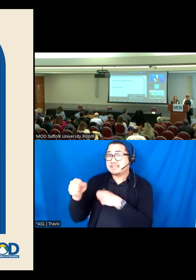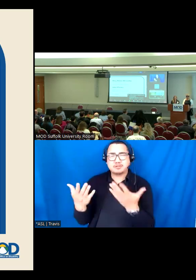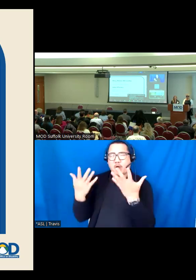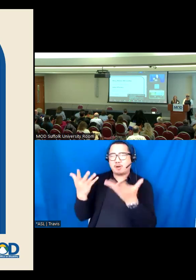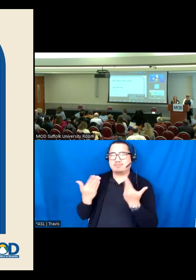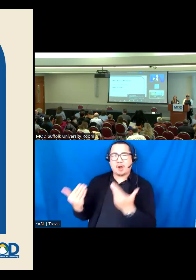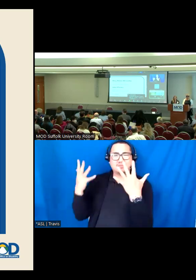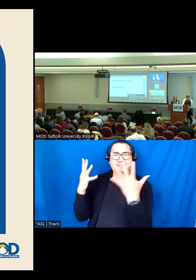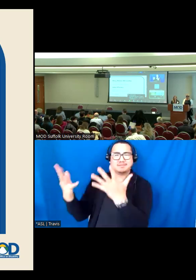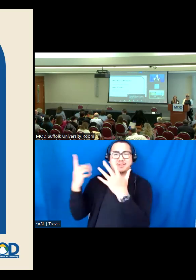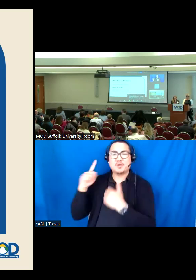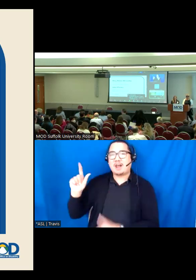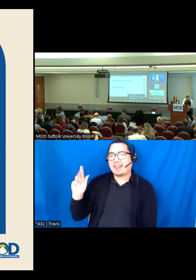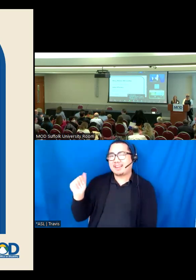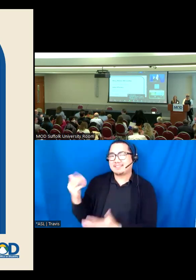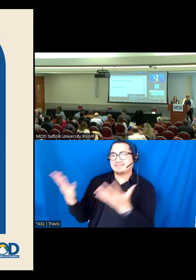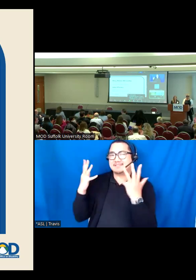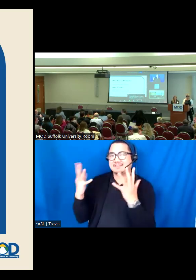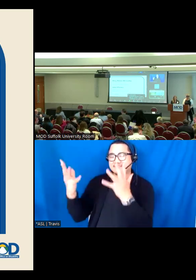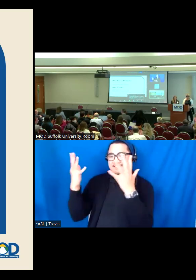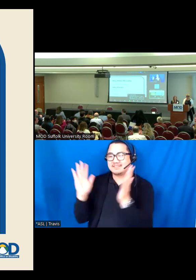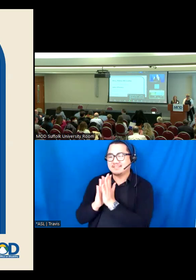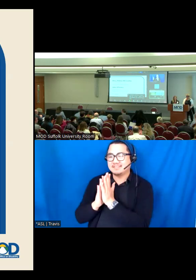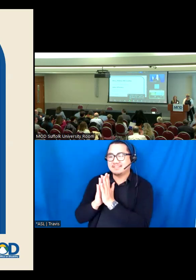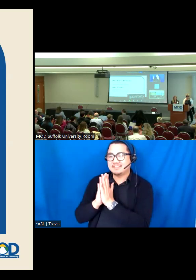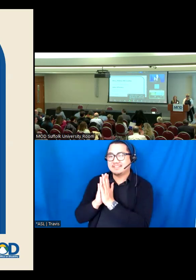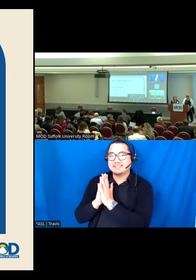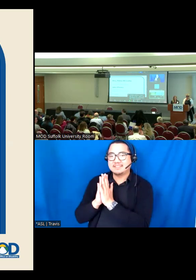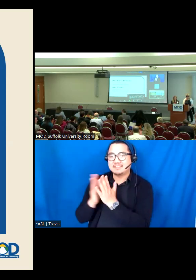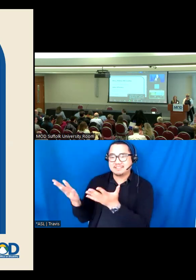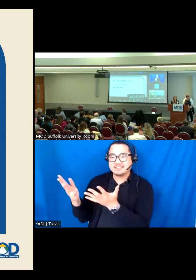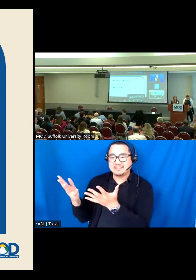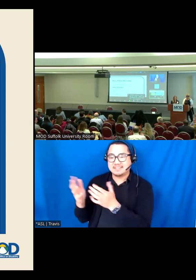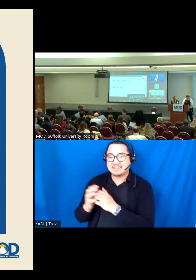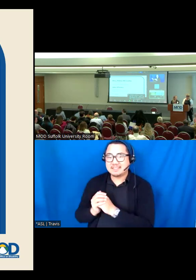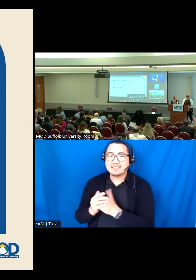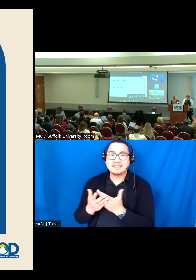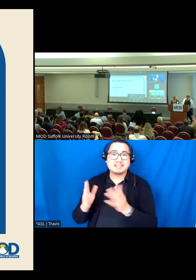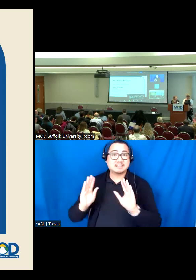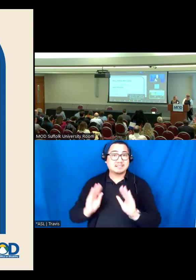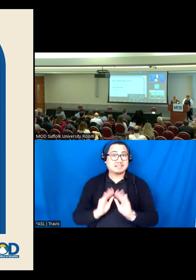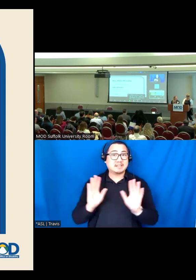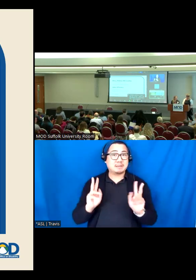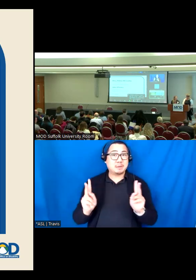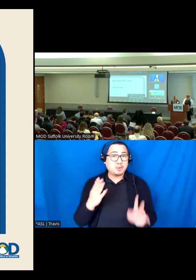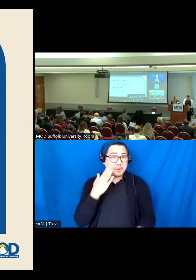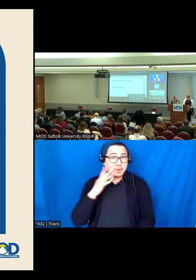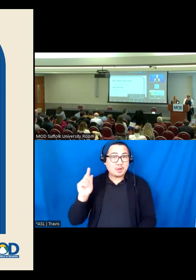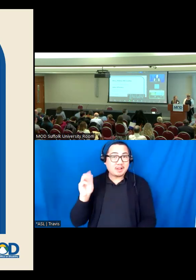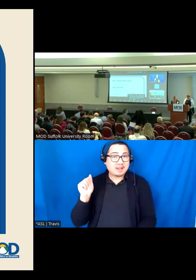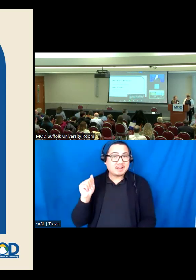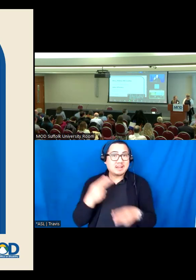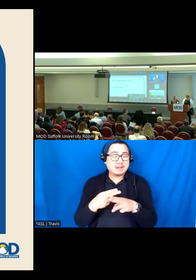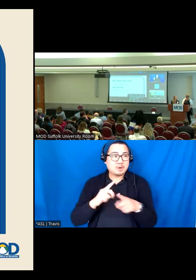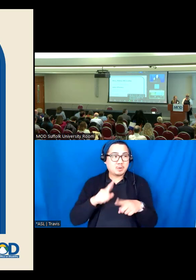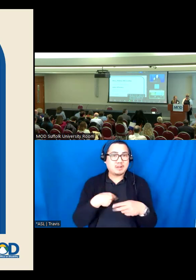everyone give Lilia a round of applause. And clearly people knew the name right away because